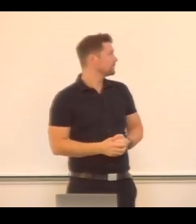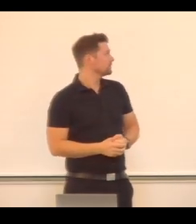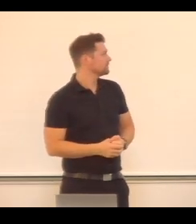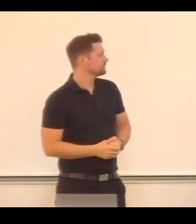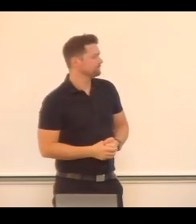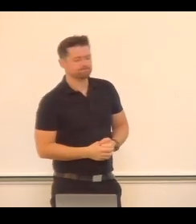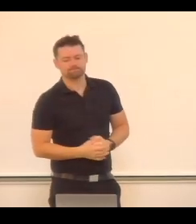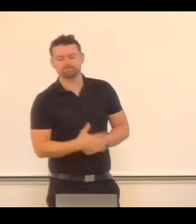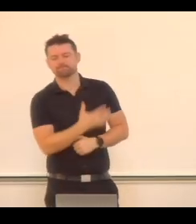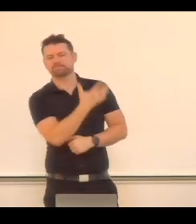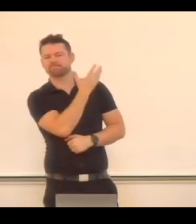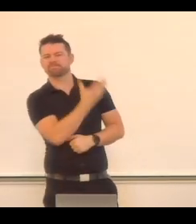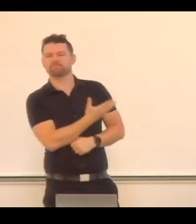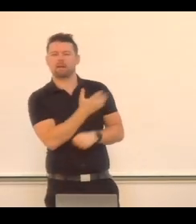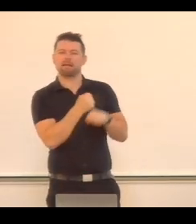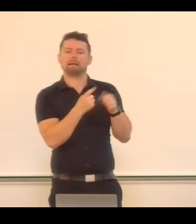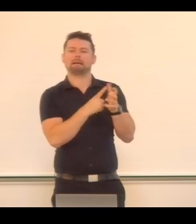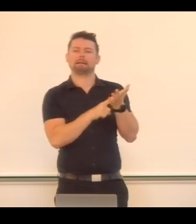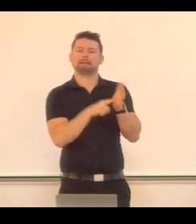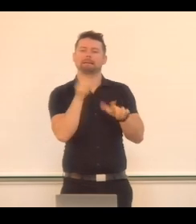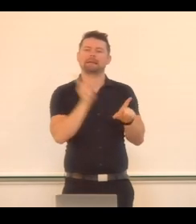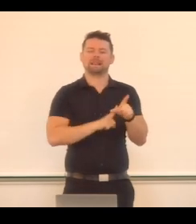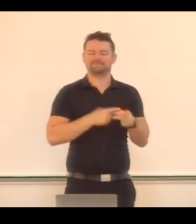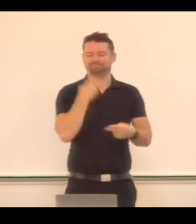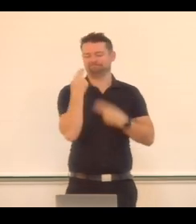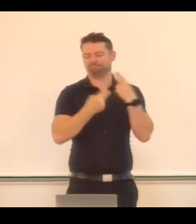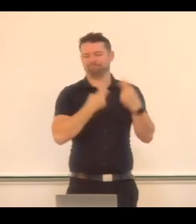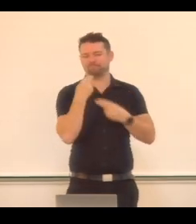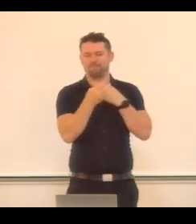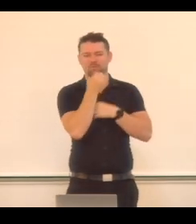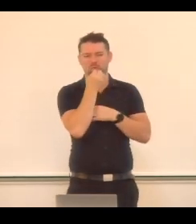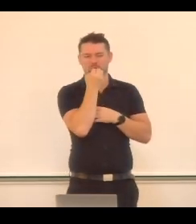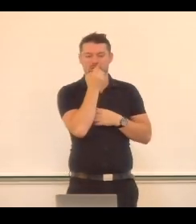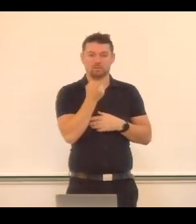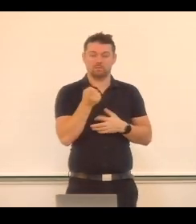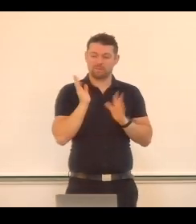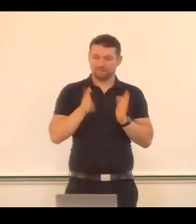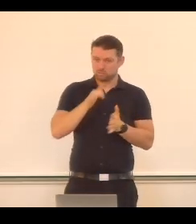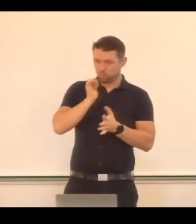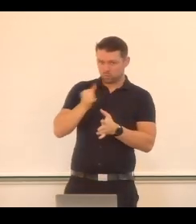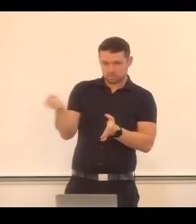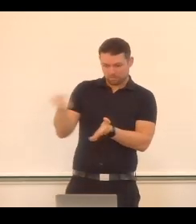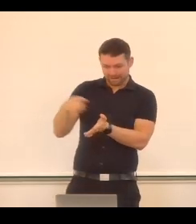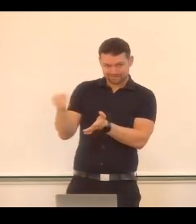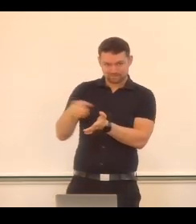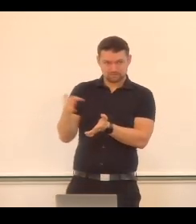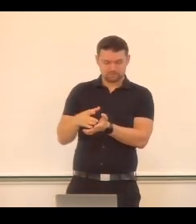This is in the galley, this is the food preparation center. So we had to rehydrate all of our meals. So this little